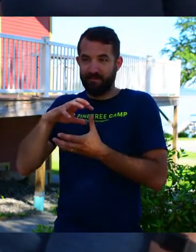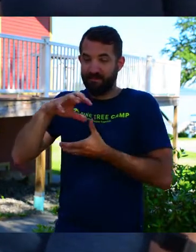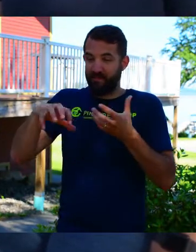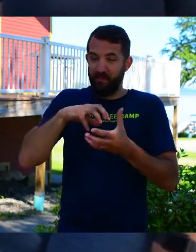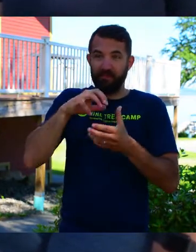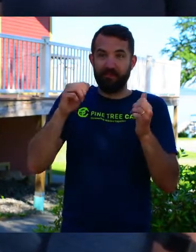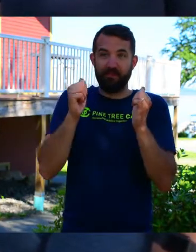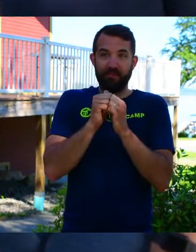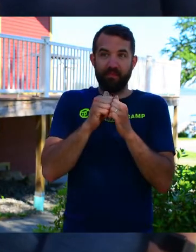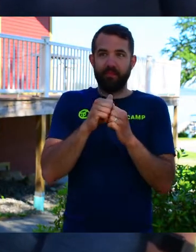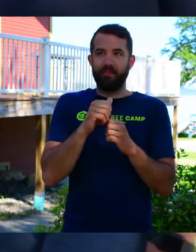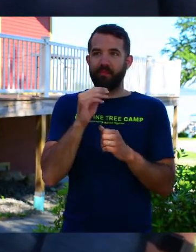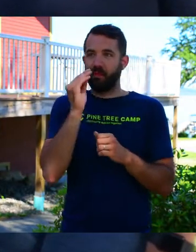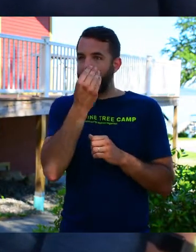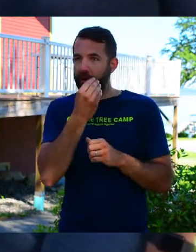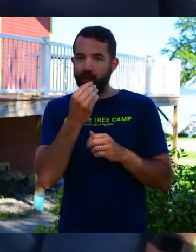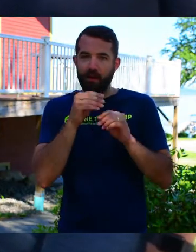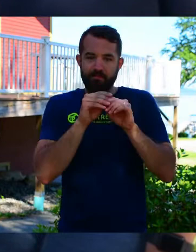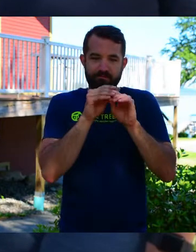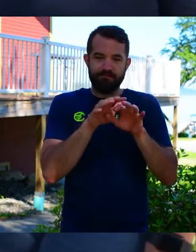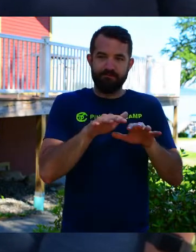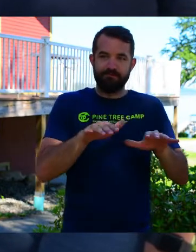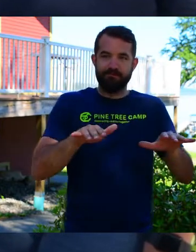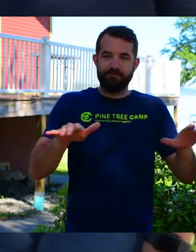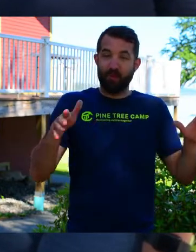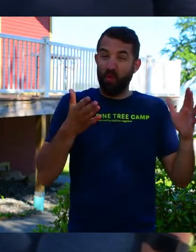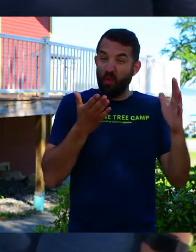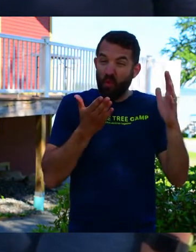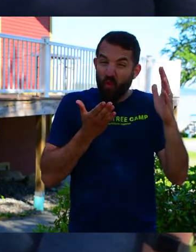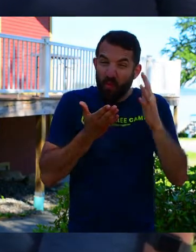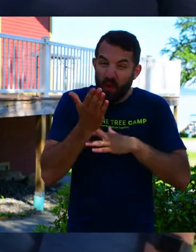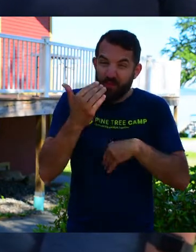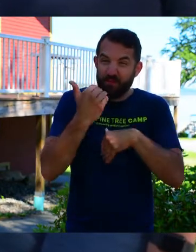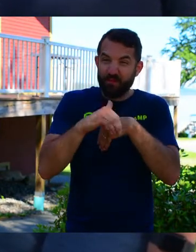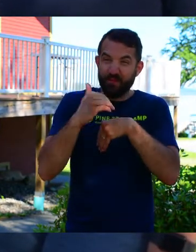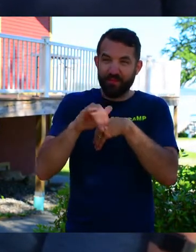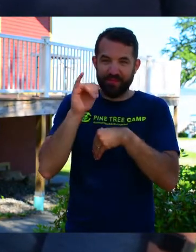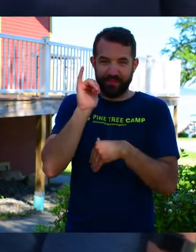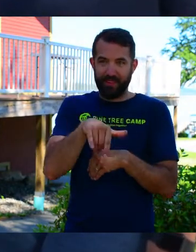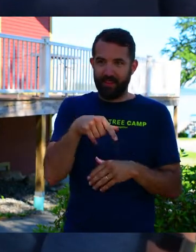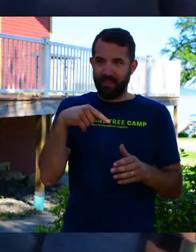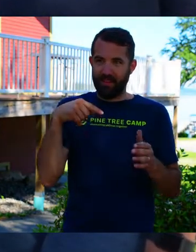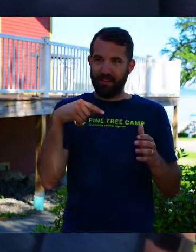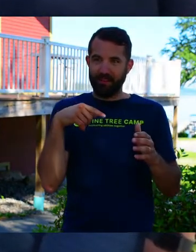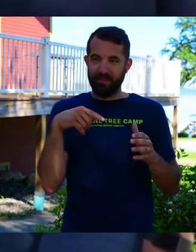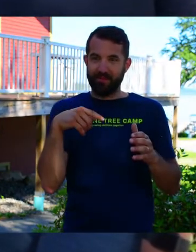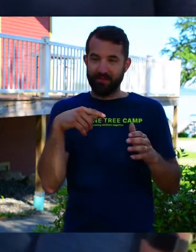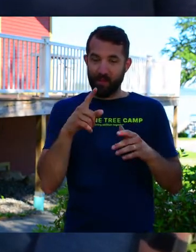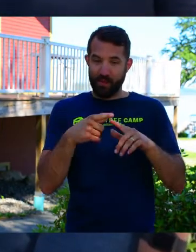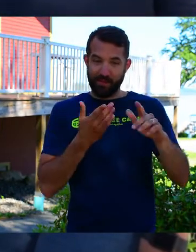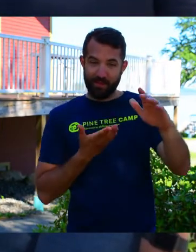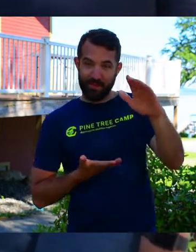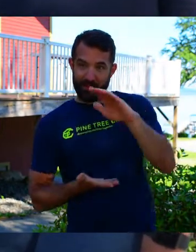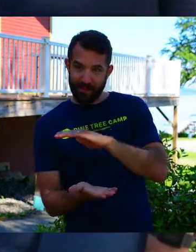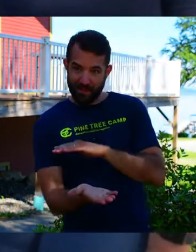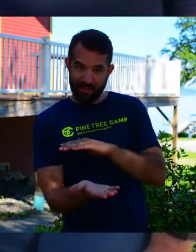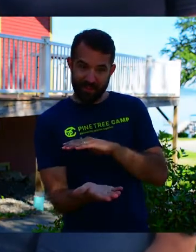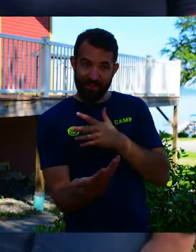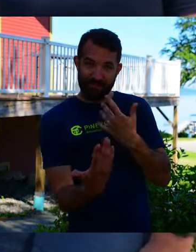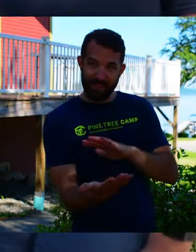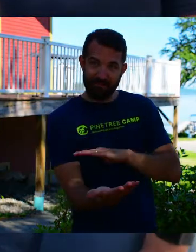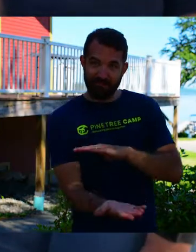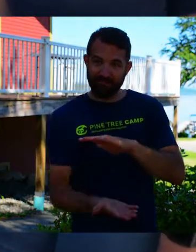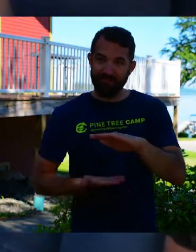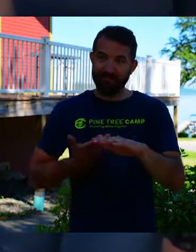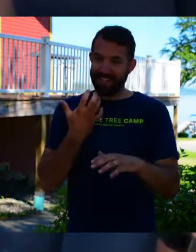bread. So there's millions of tiny, tiny bubbles throughout the bread. When you put the bread in the oven, it bakes the bread, right? It heats it